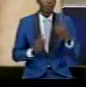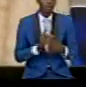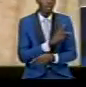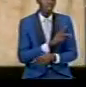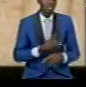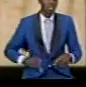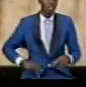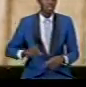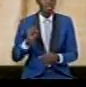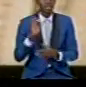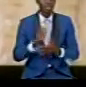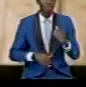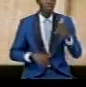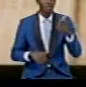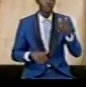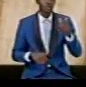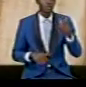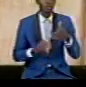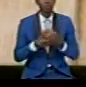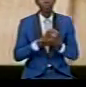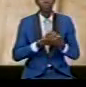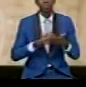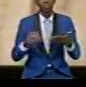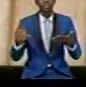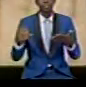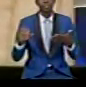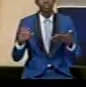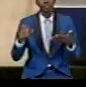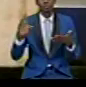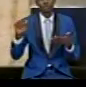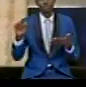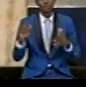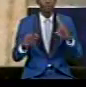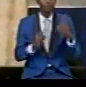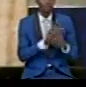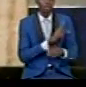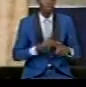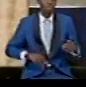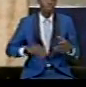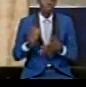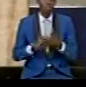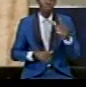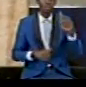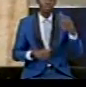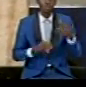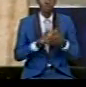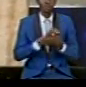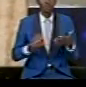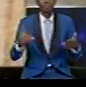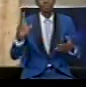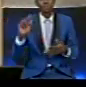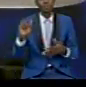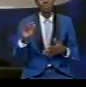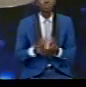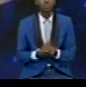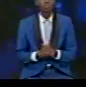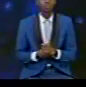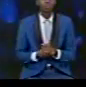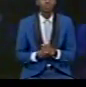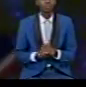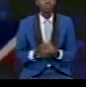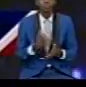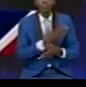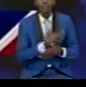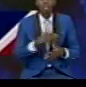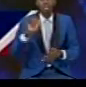chapter 21. I'm reading from verse 20. 1 Kings chapter 21, reading from verse 20. And